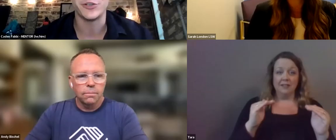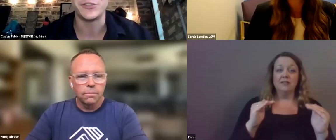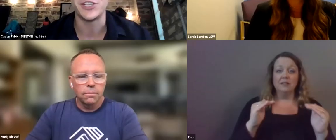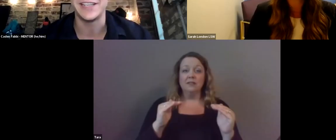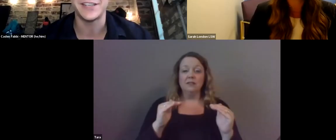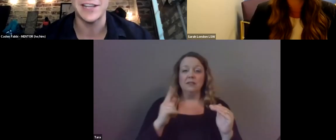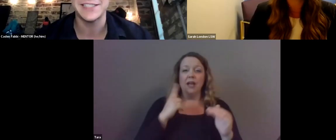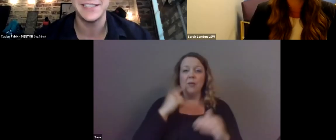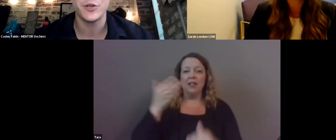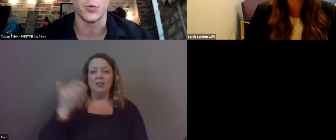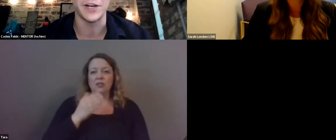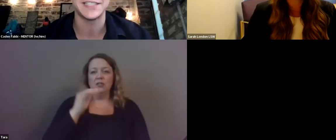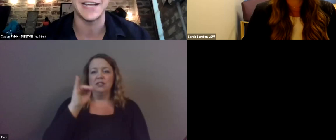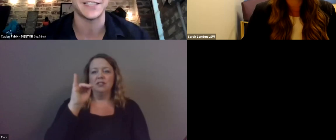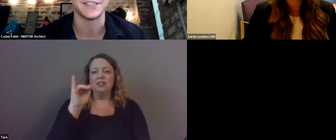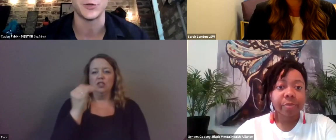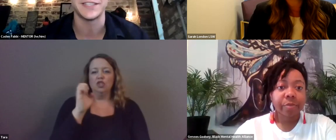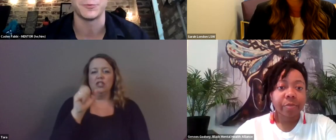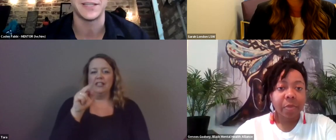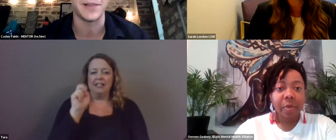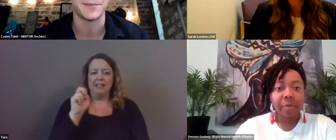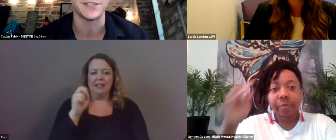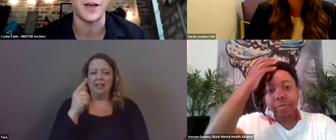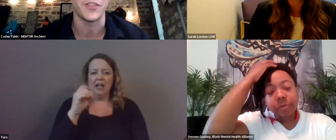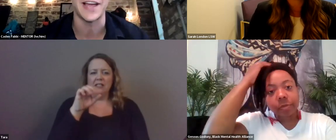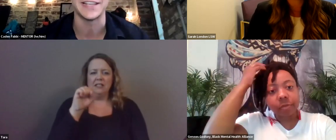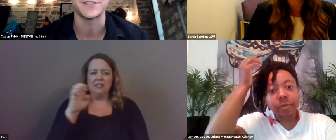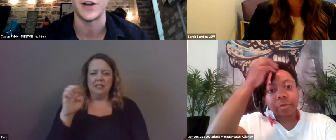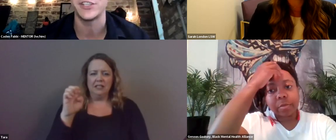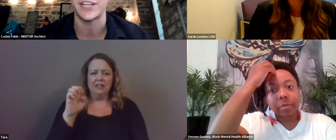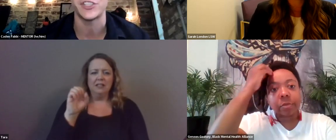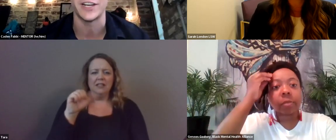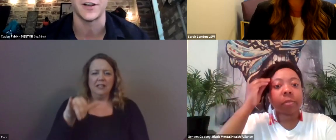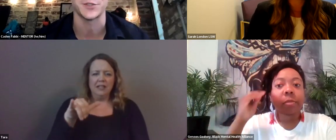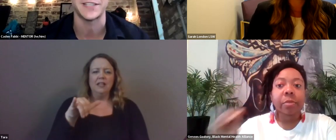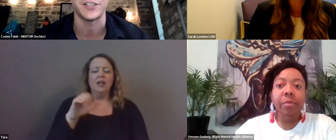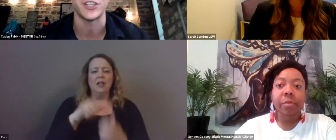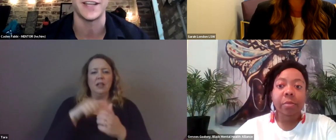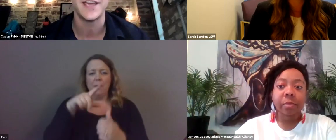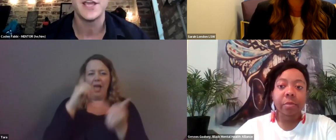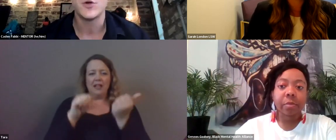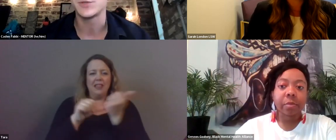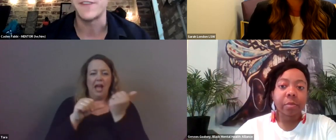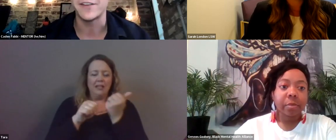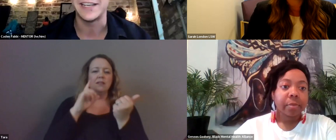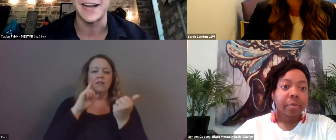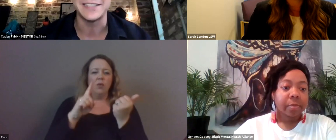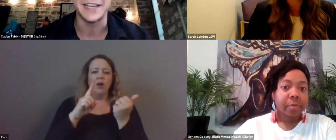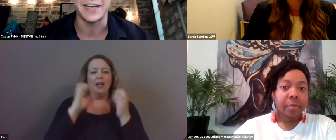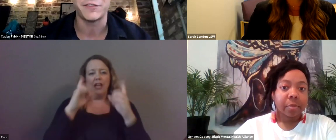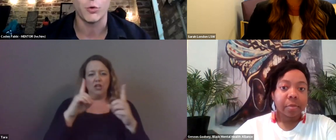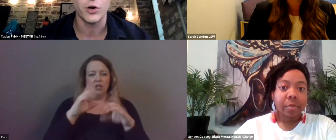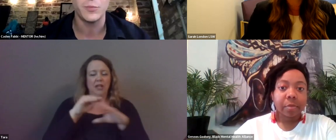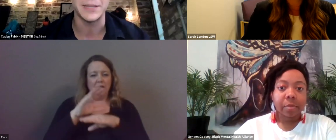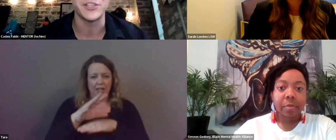i'm going to introduce janine godsey who works as a consultant with the black mental health alliance for education and consultation which was founded in